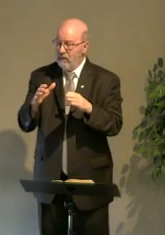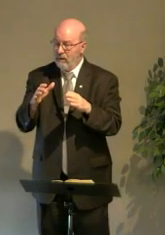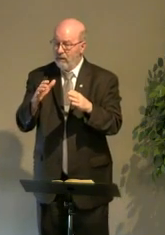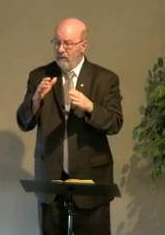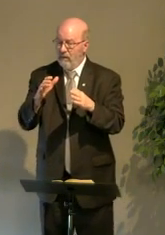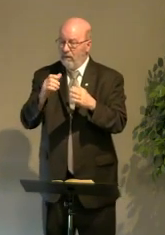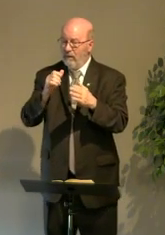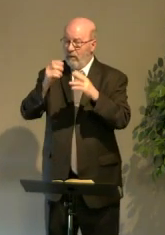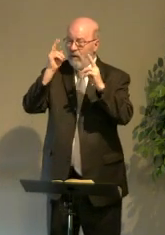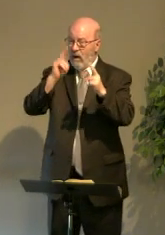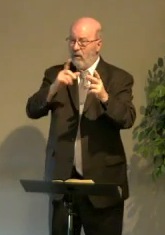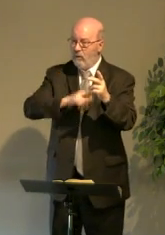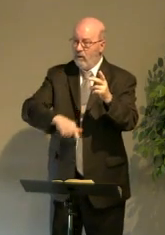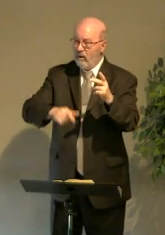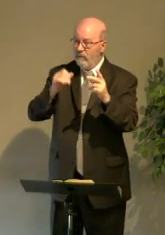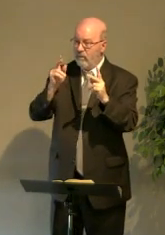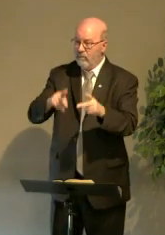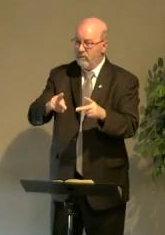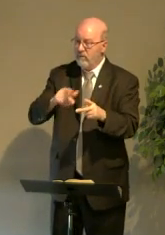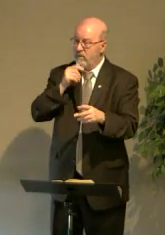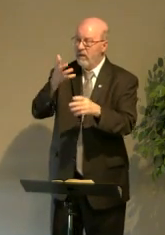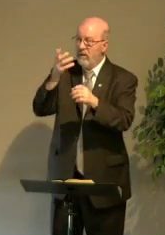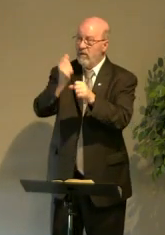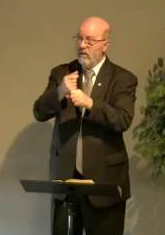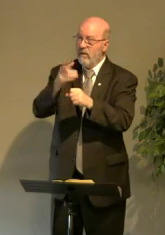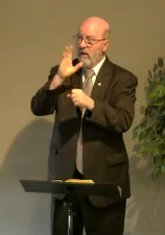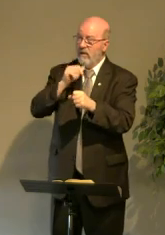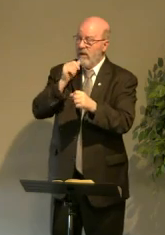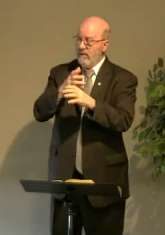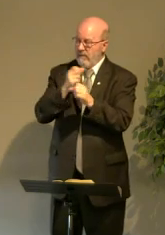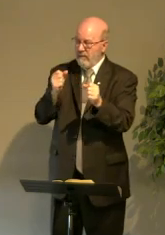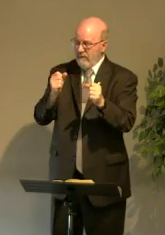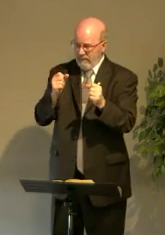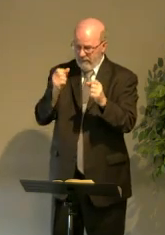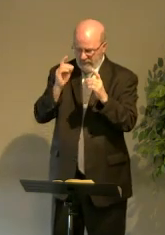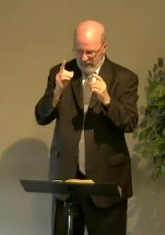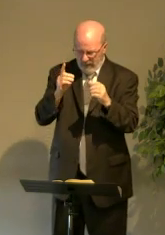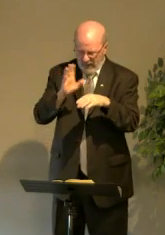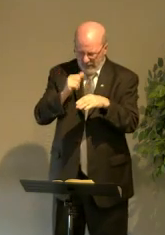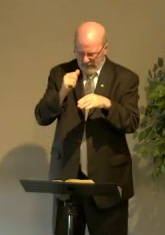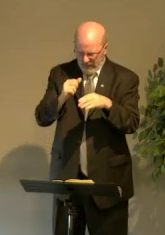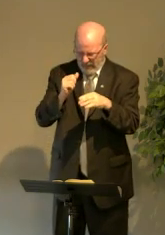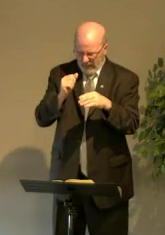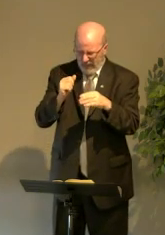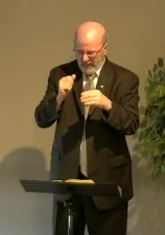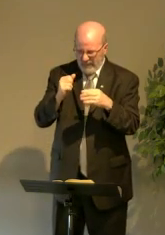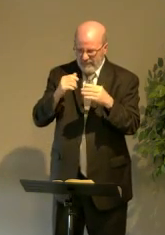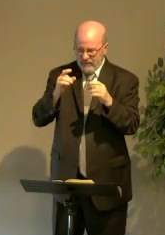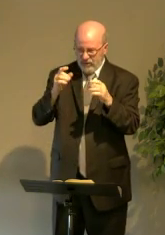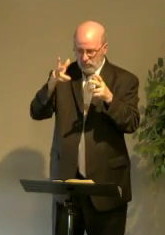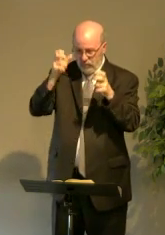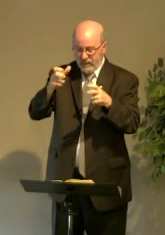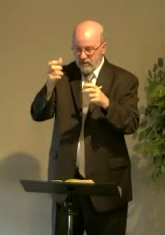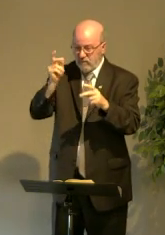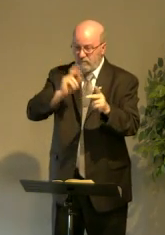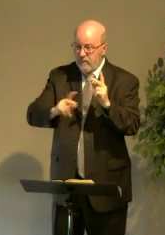that is going to honor the Lord if a person is not trusting him, is not saved. And this doctrine is called the depravity